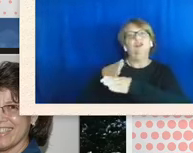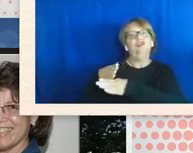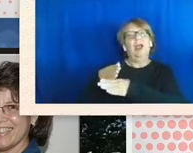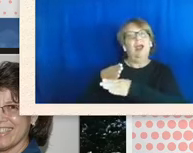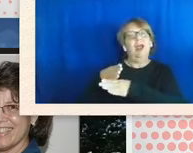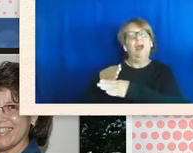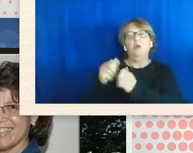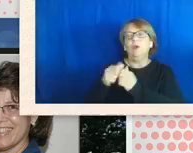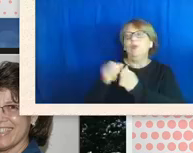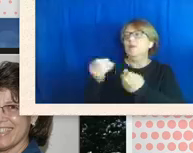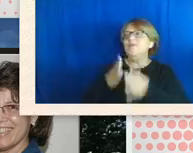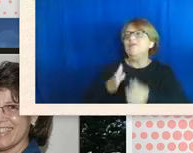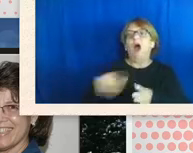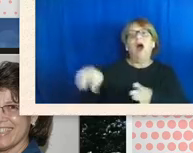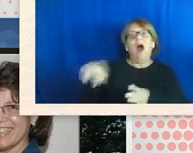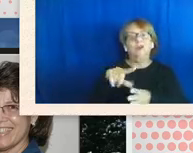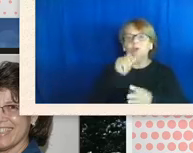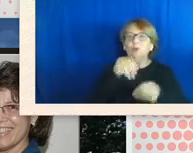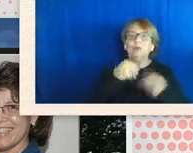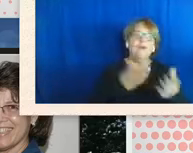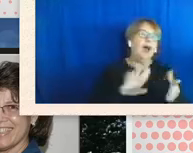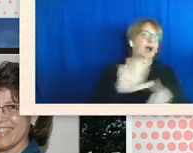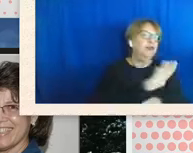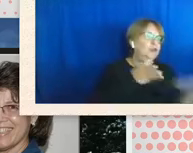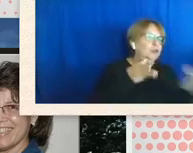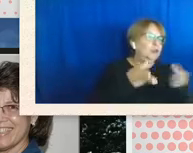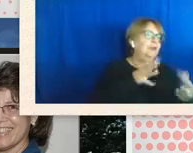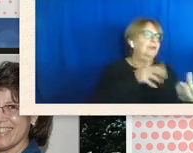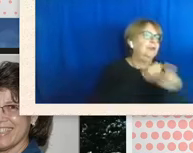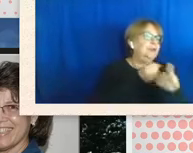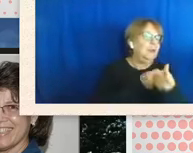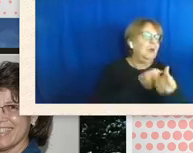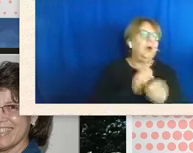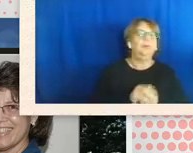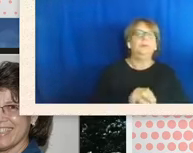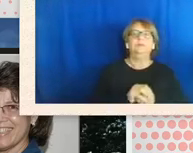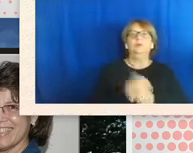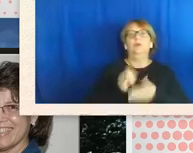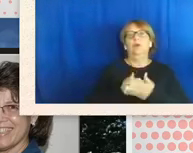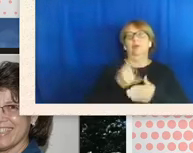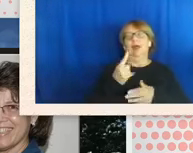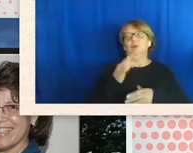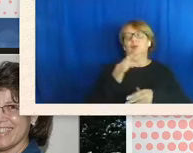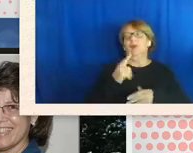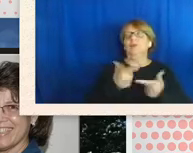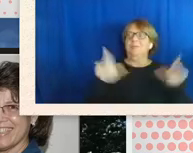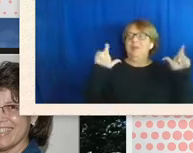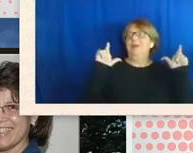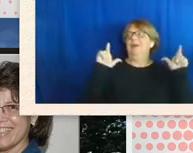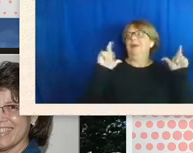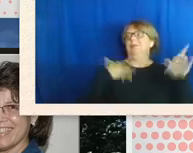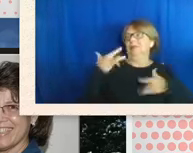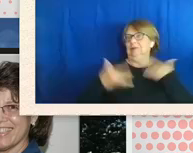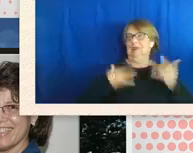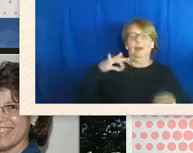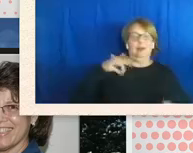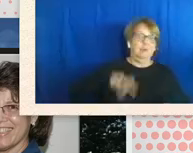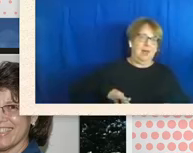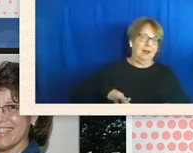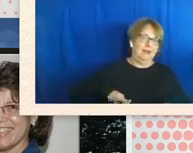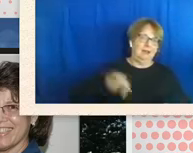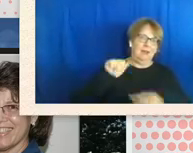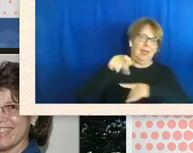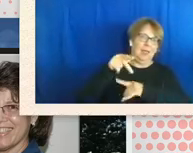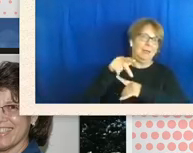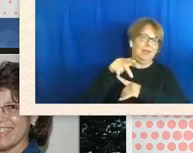that provide your services and supports. So that's one of the biggest exciting benefits to the APD iConnect system